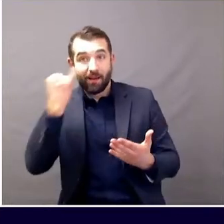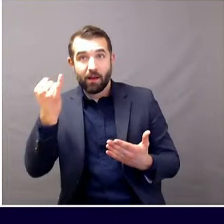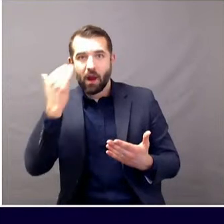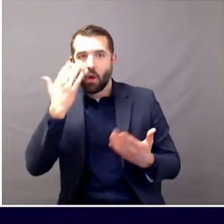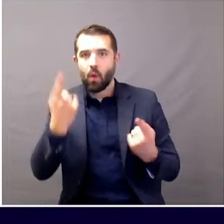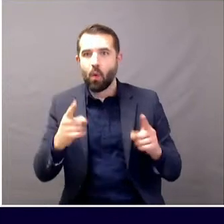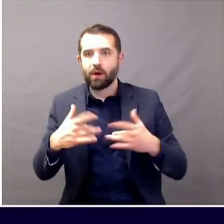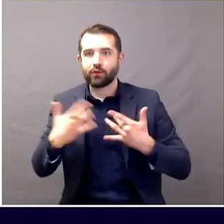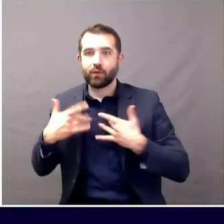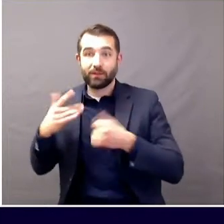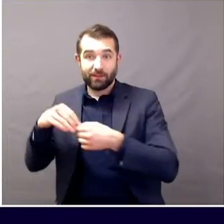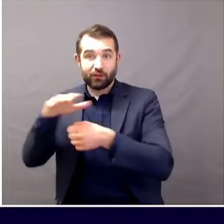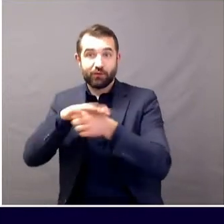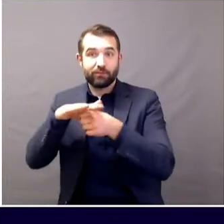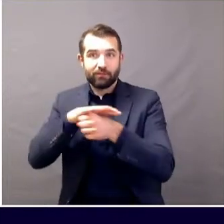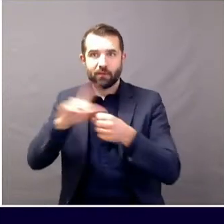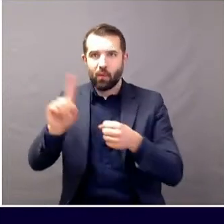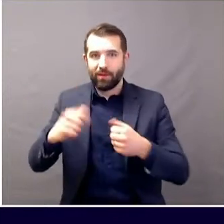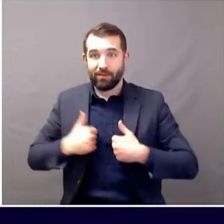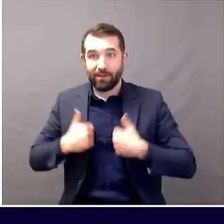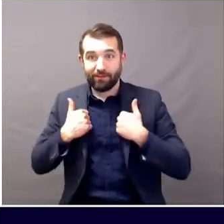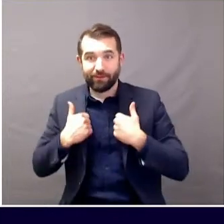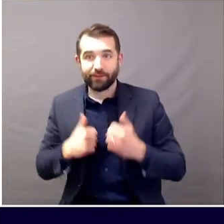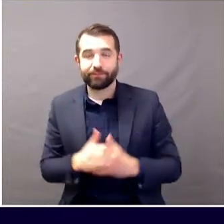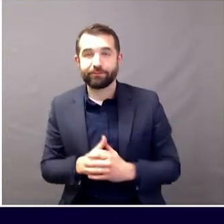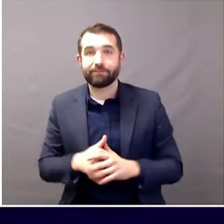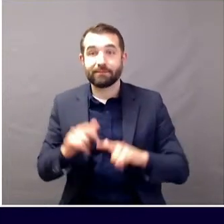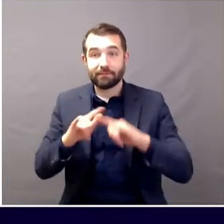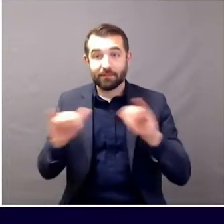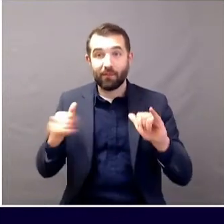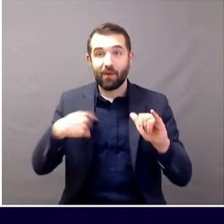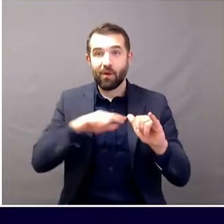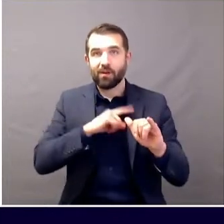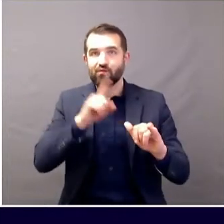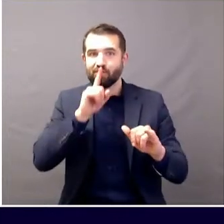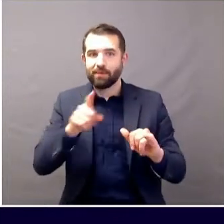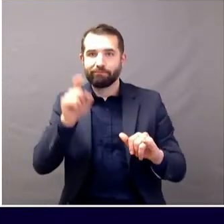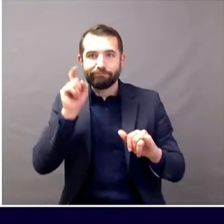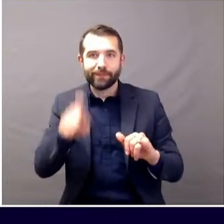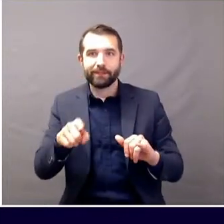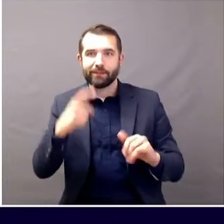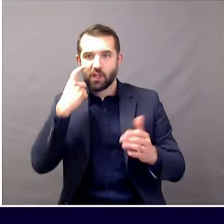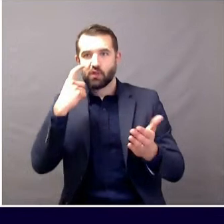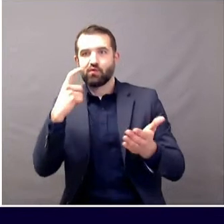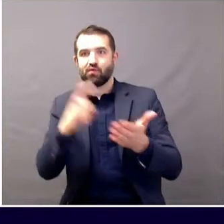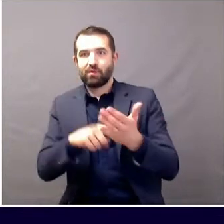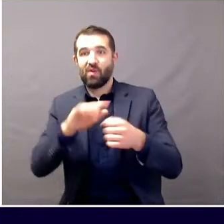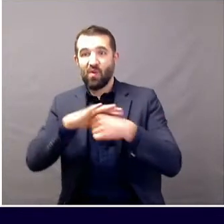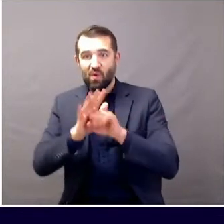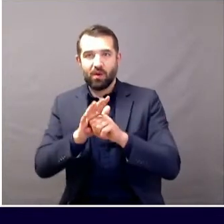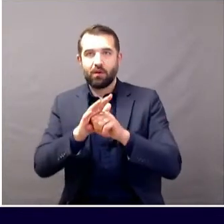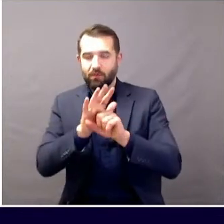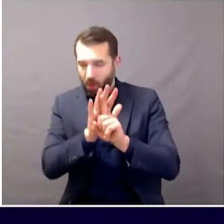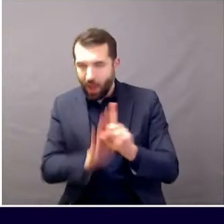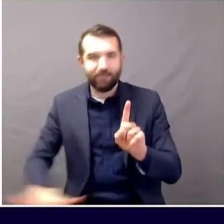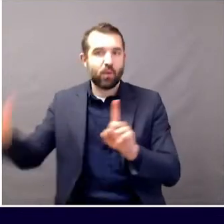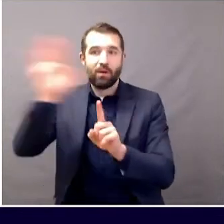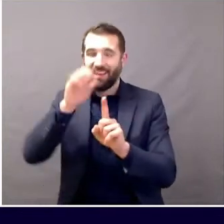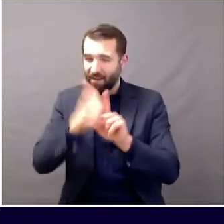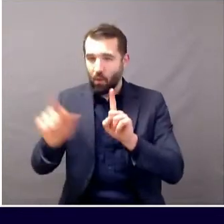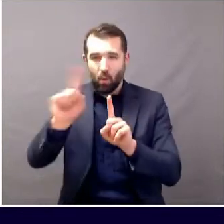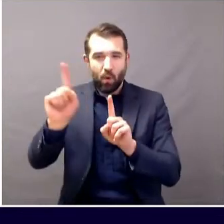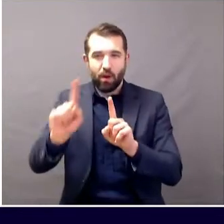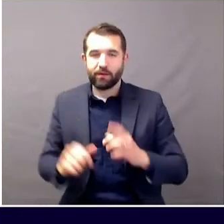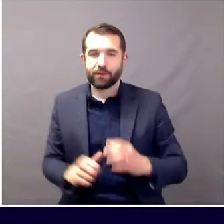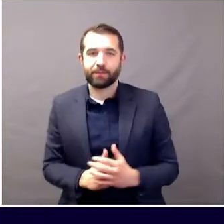just really important right now to recognize that the virus is everywhere. And as I've talked about previously, there